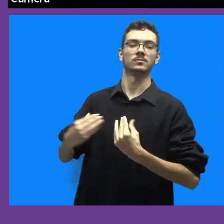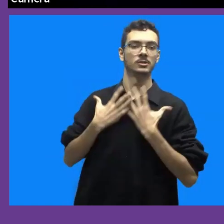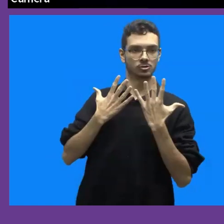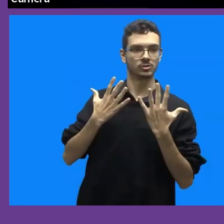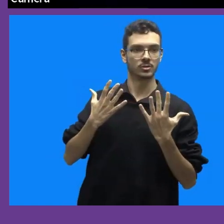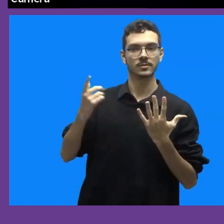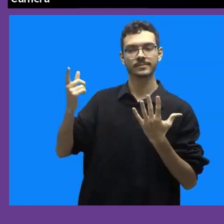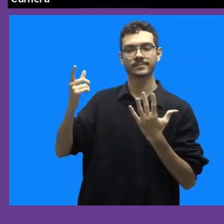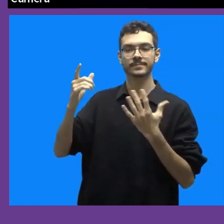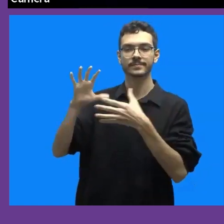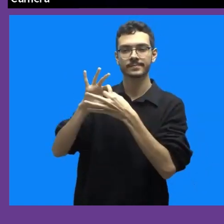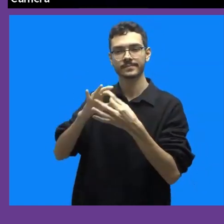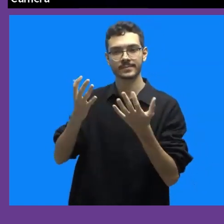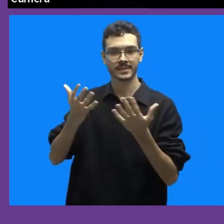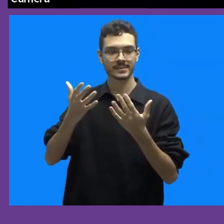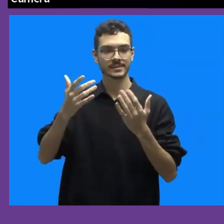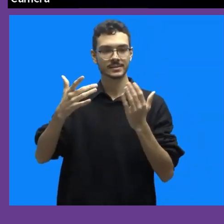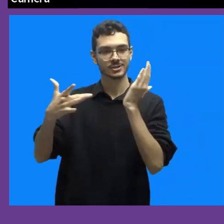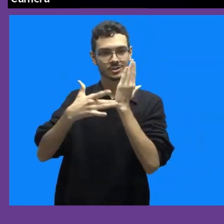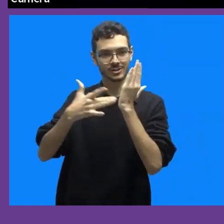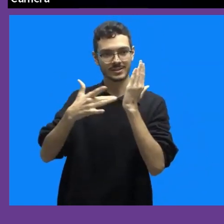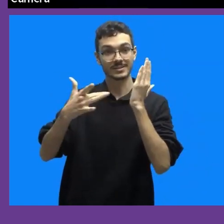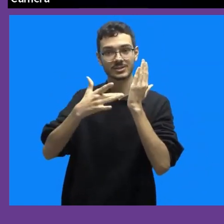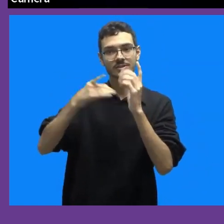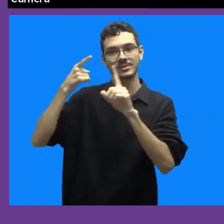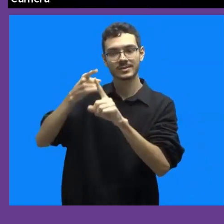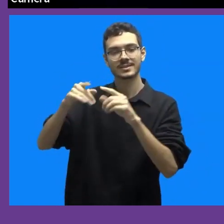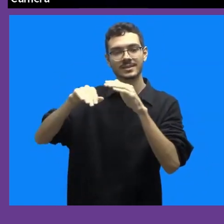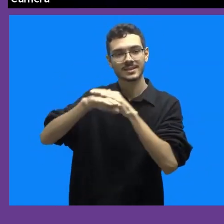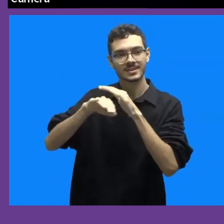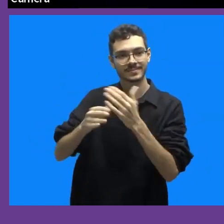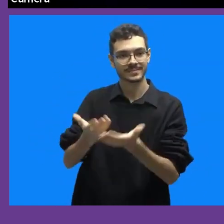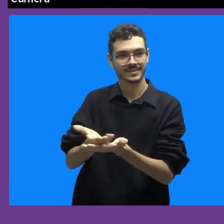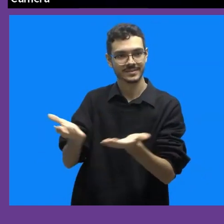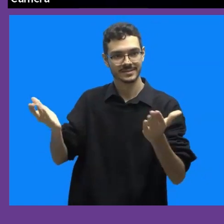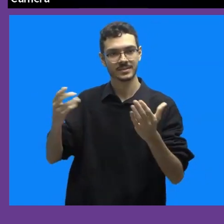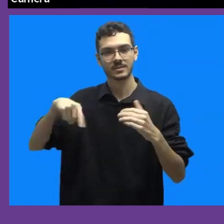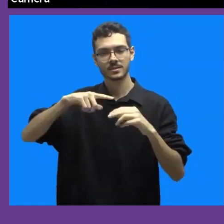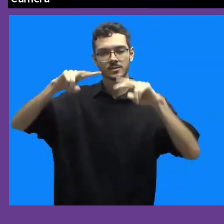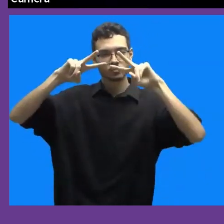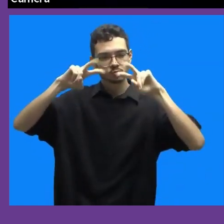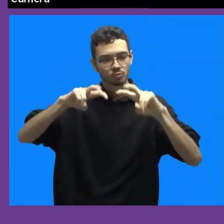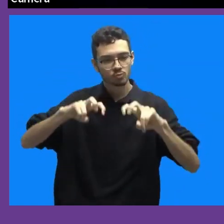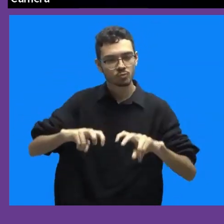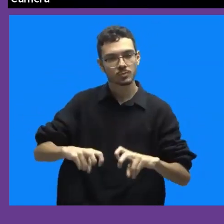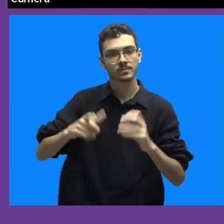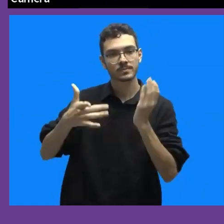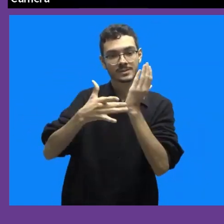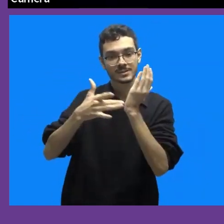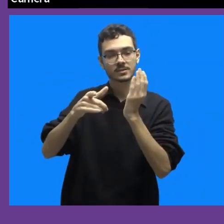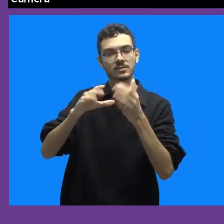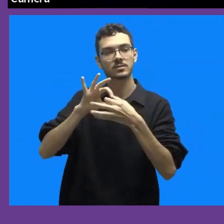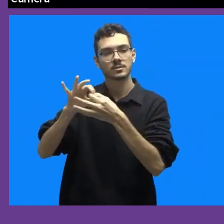disabilities to participate more fully in academic life. Technology like this